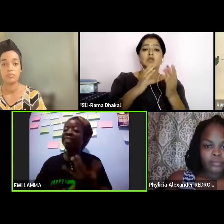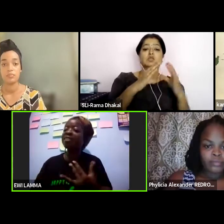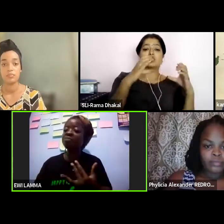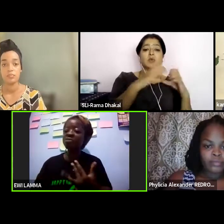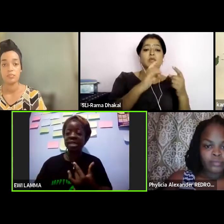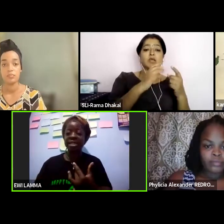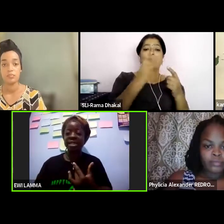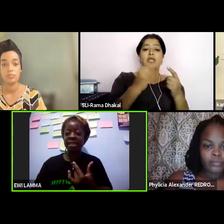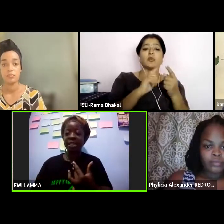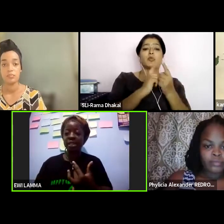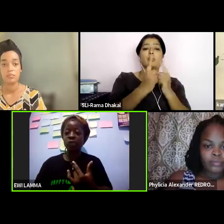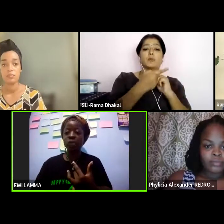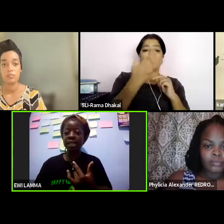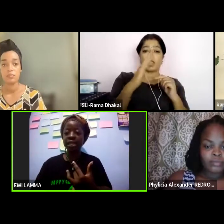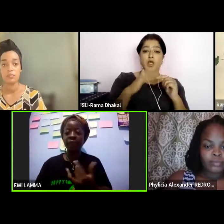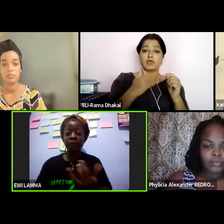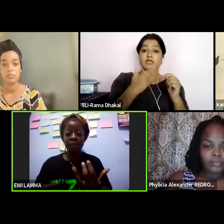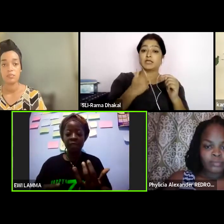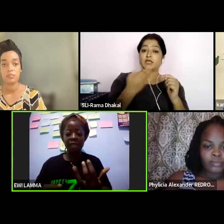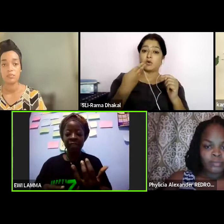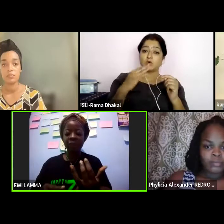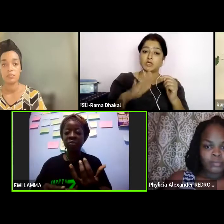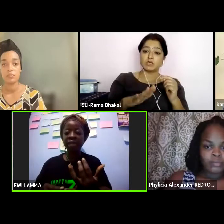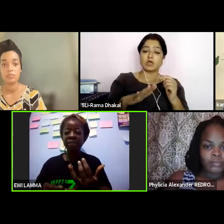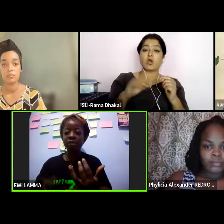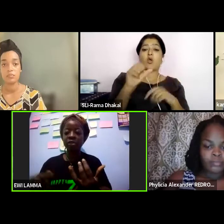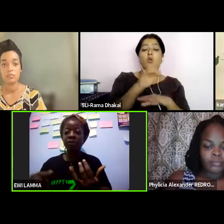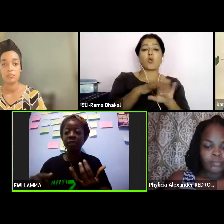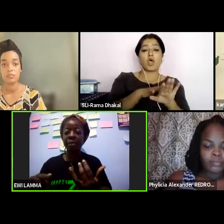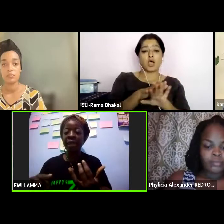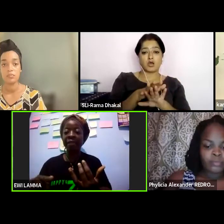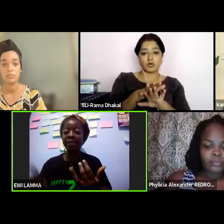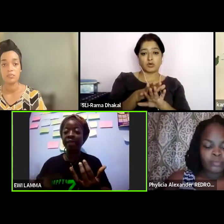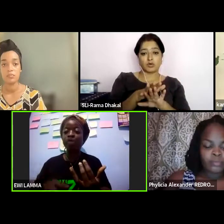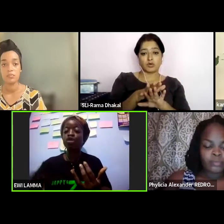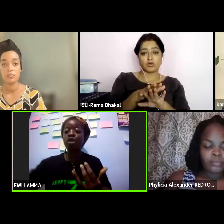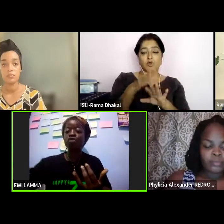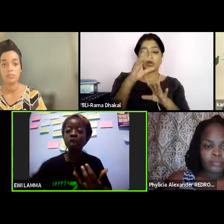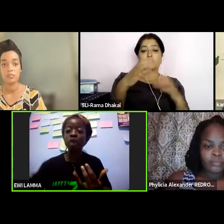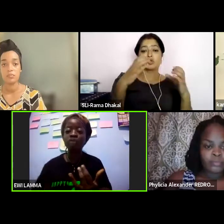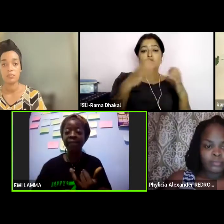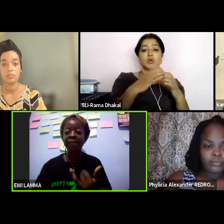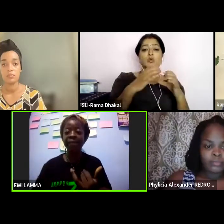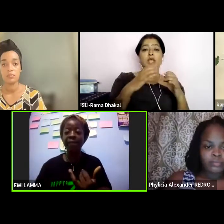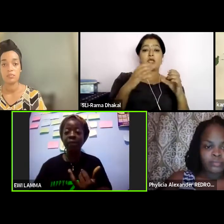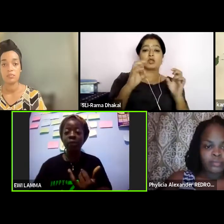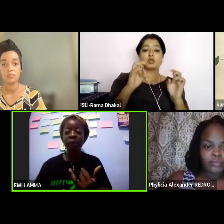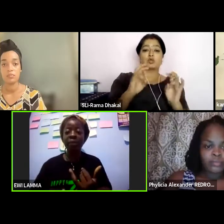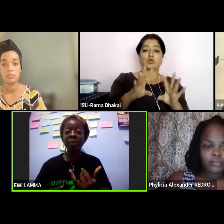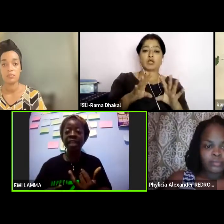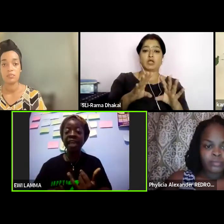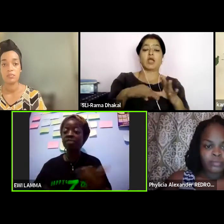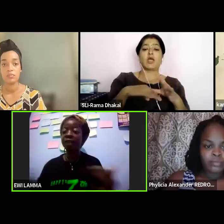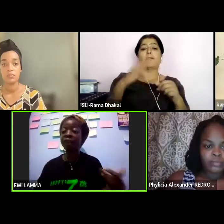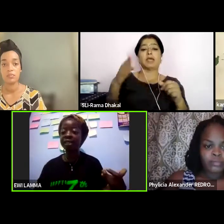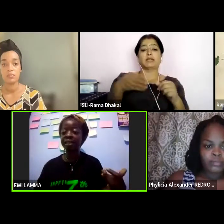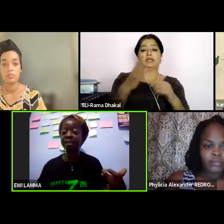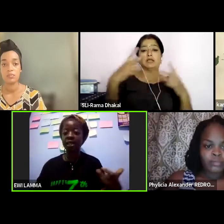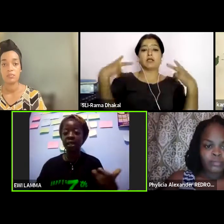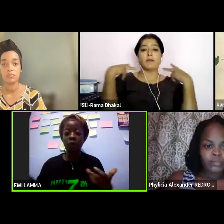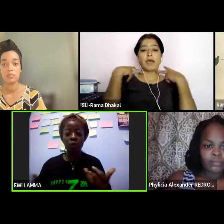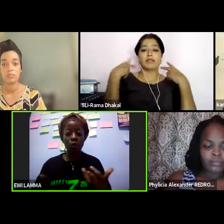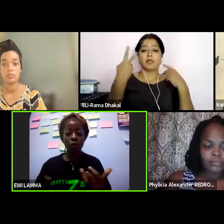they are desperate to leave, they experience, some of them are taken through the wrong tracks, where maybe they are